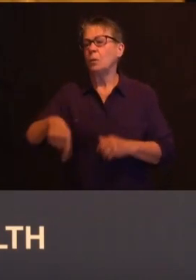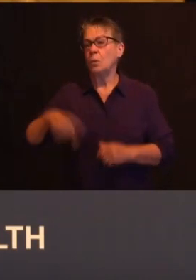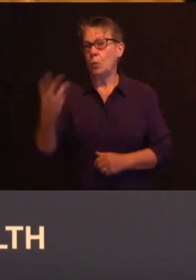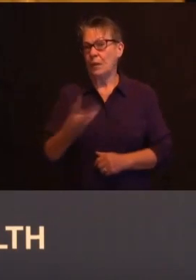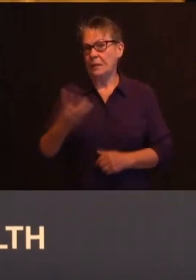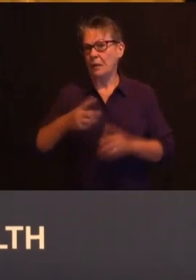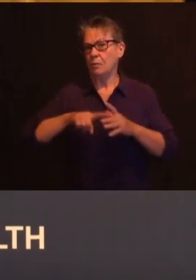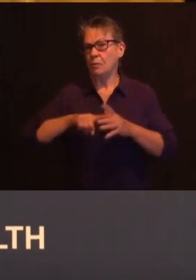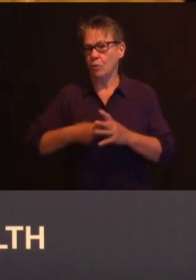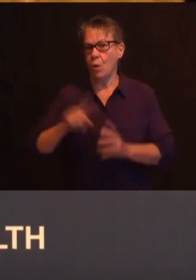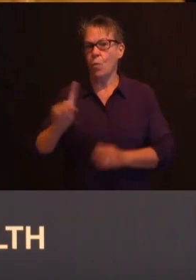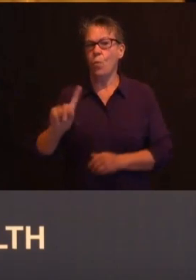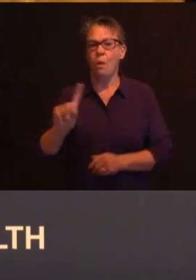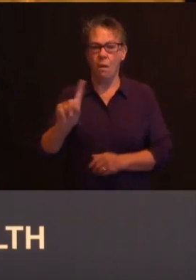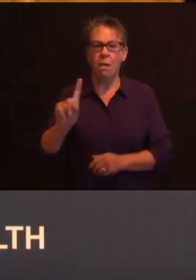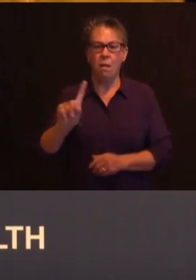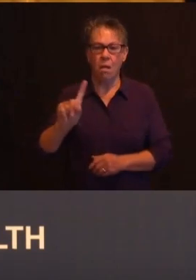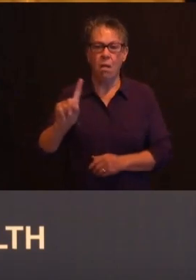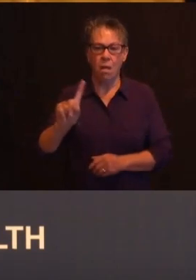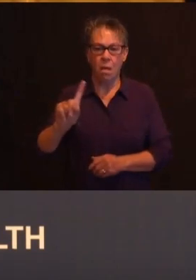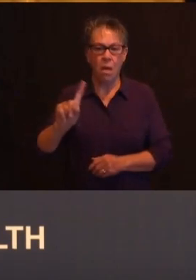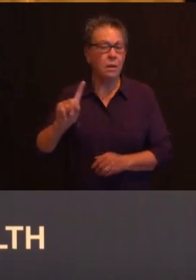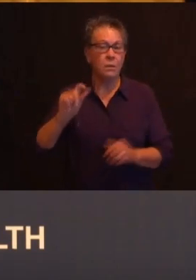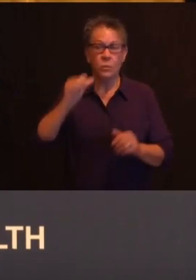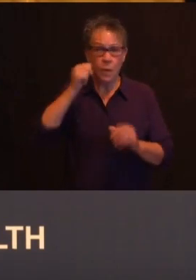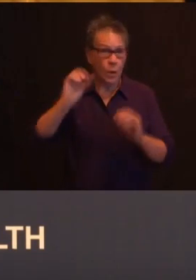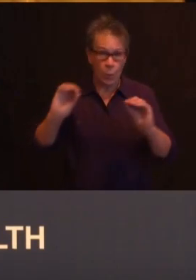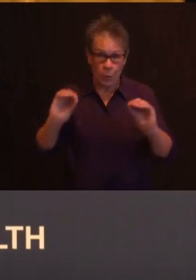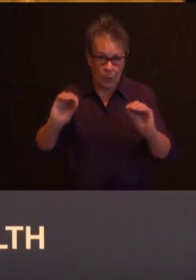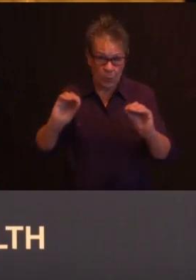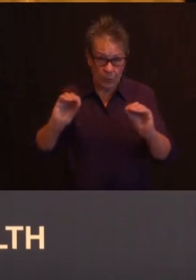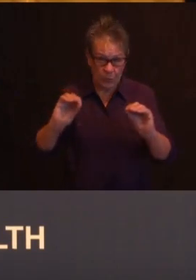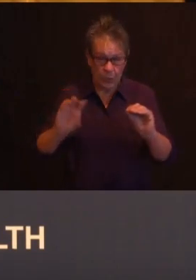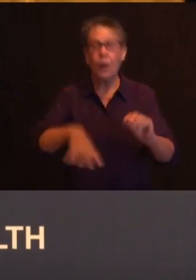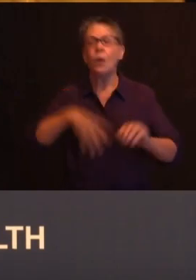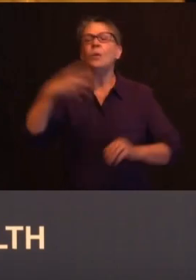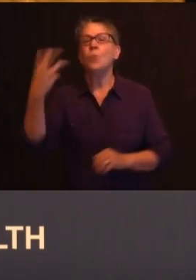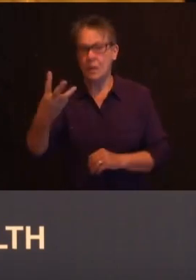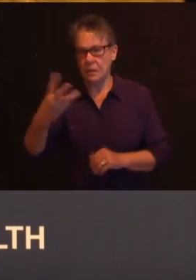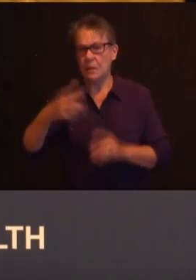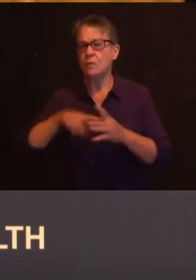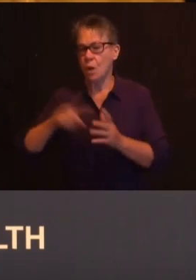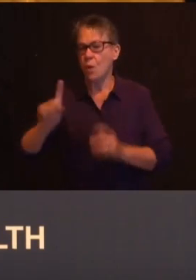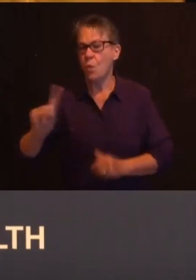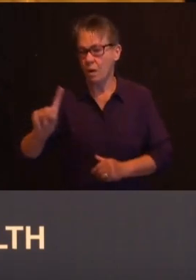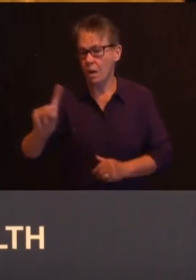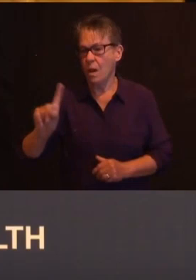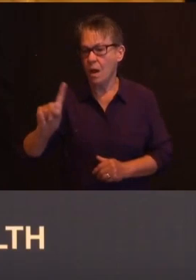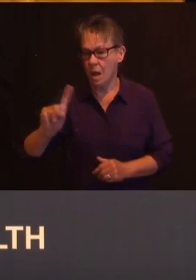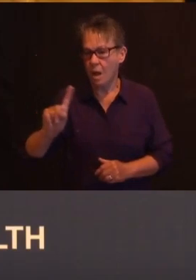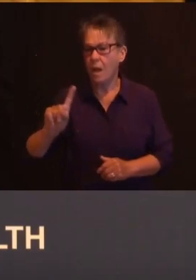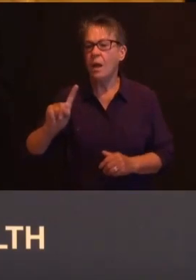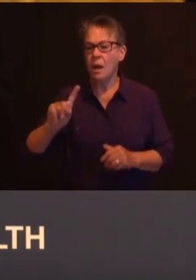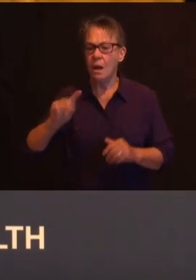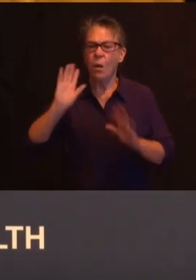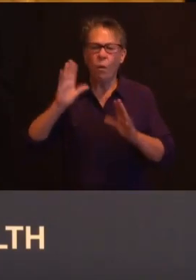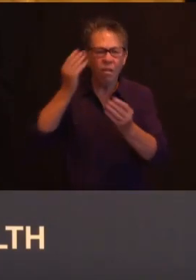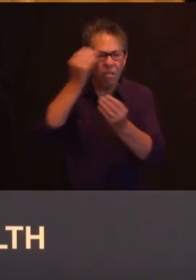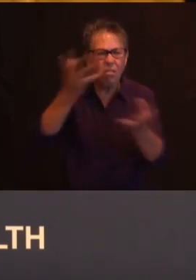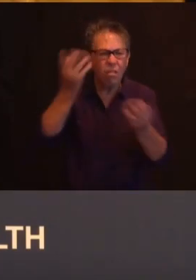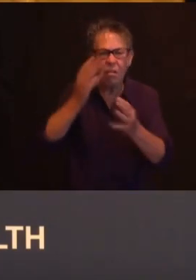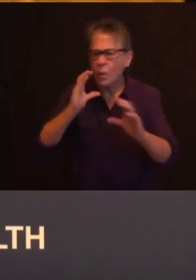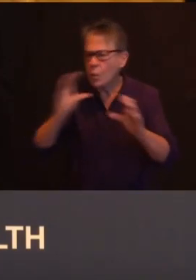have a virtual release, Mahan, I assume, each day, just as we have been doing on weekends. And unless you hear otherwise,